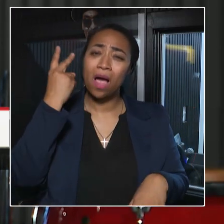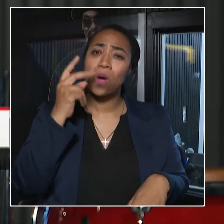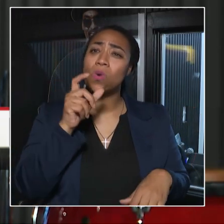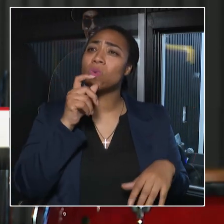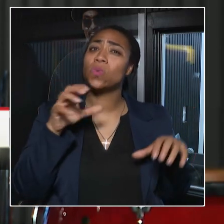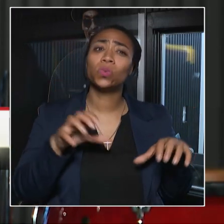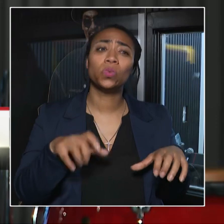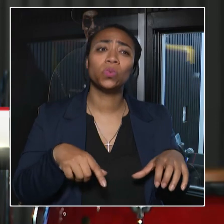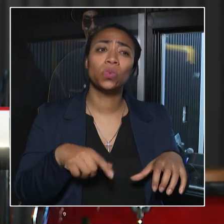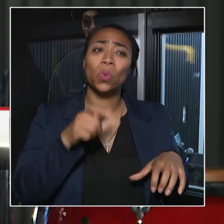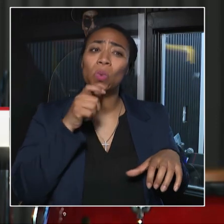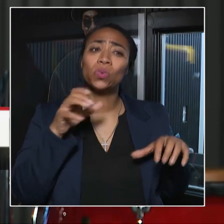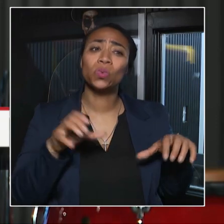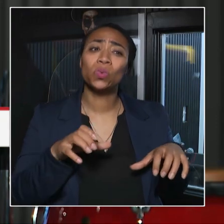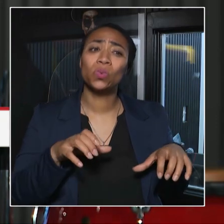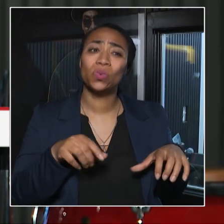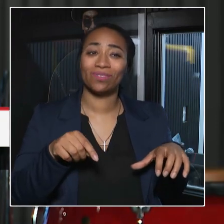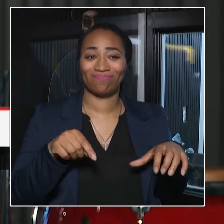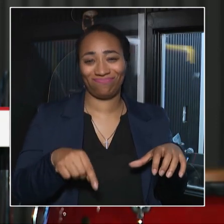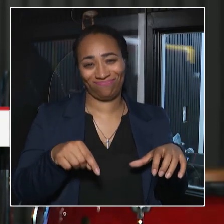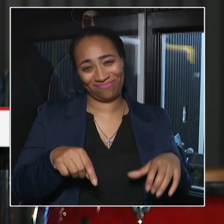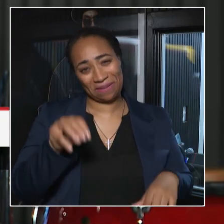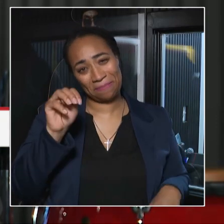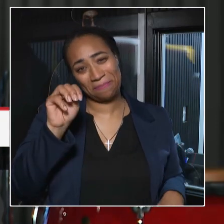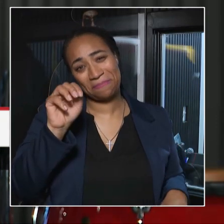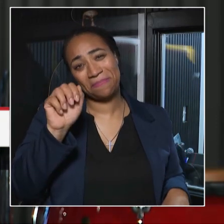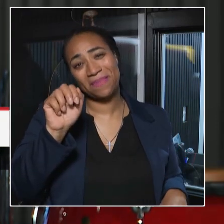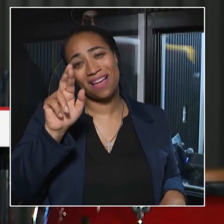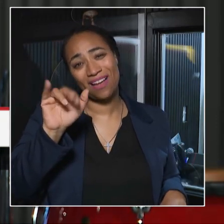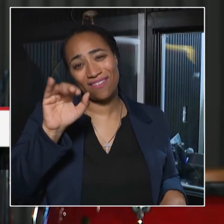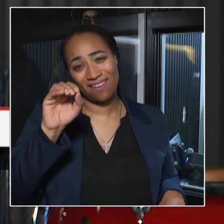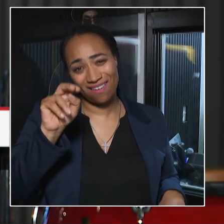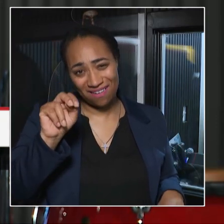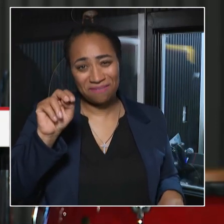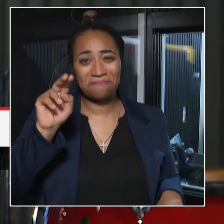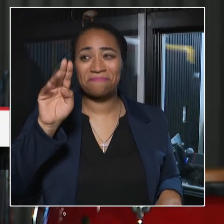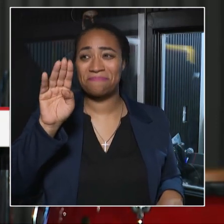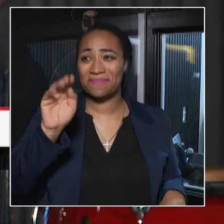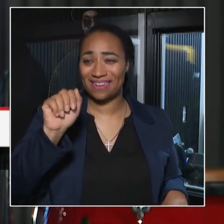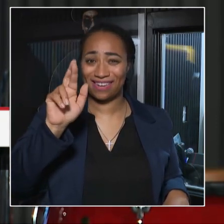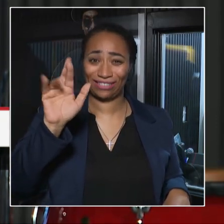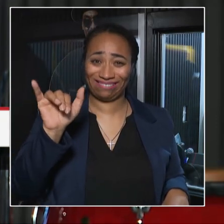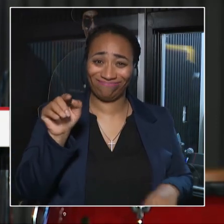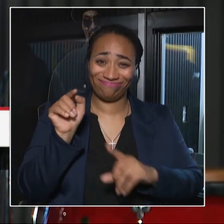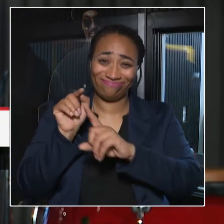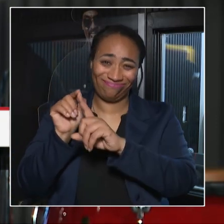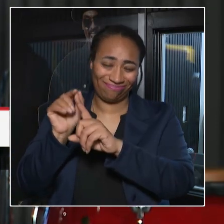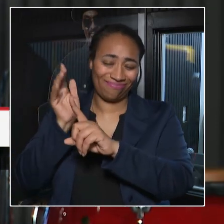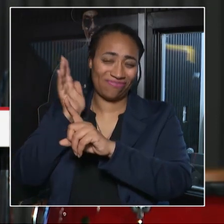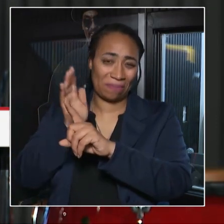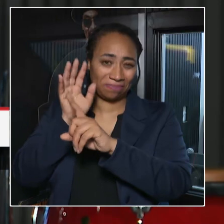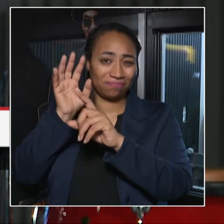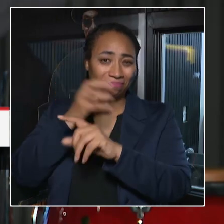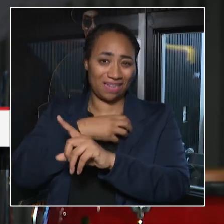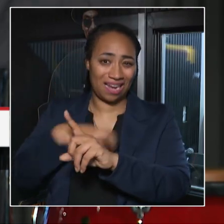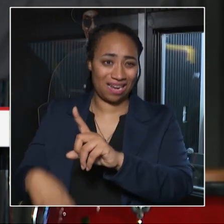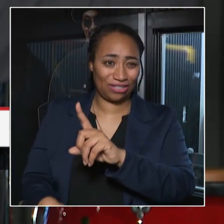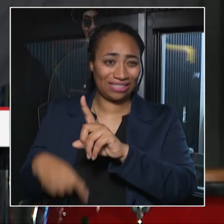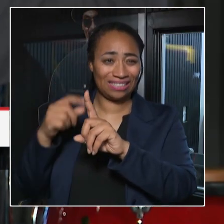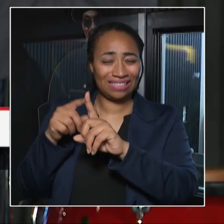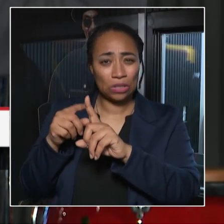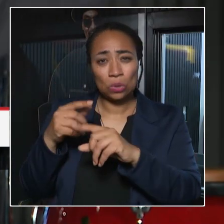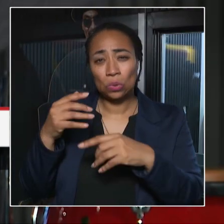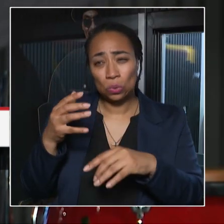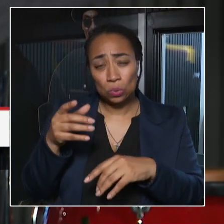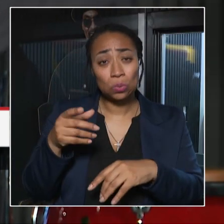I knew this could happen is because I saw Muriel Bowser do it for Al Malik Farrakhan up on 14th Street. And that's the only building right